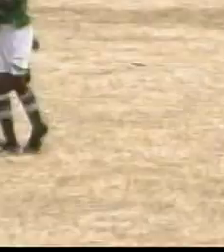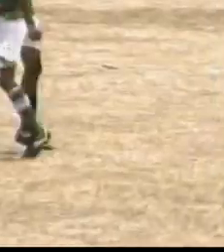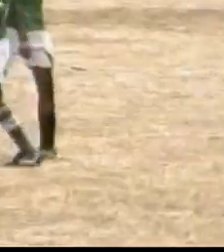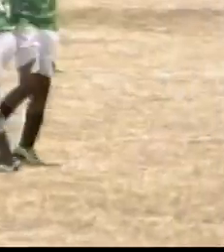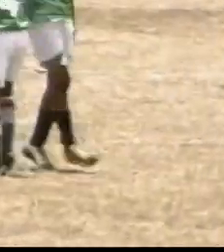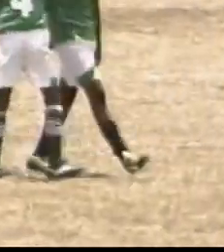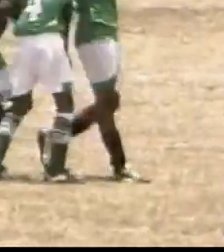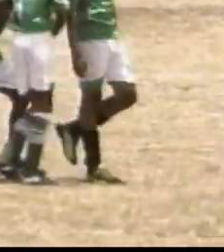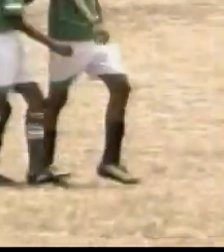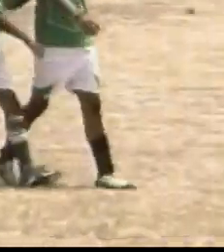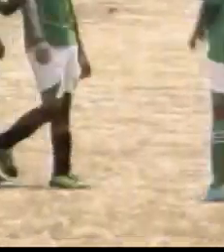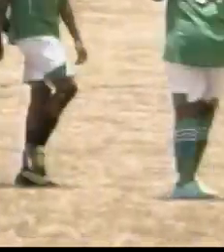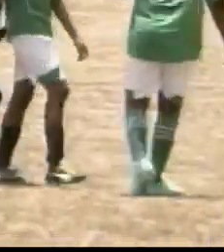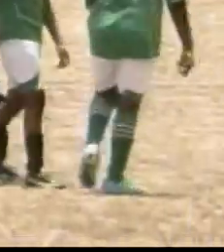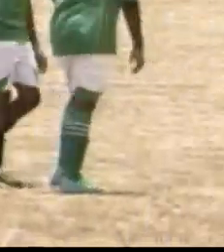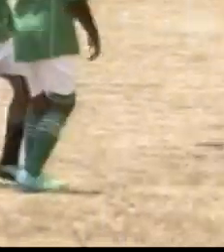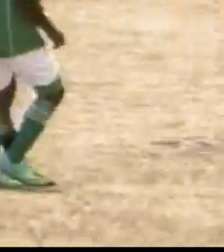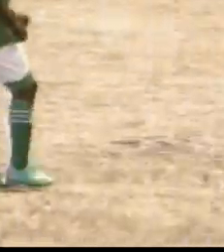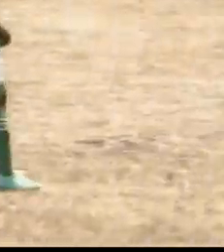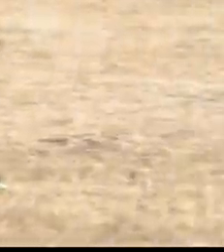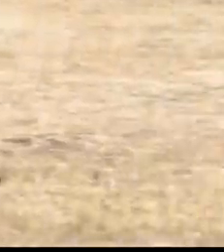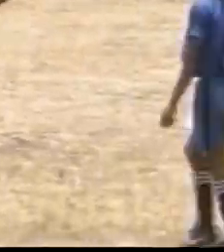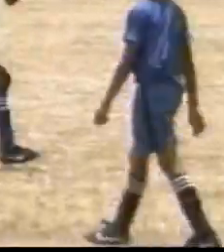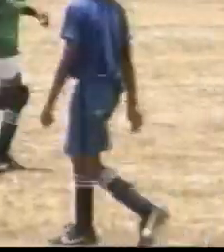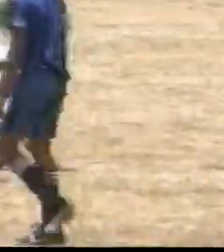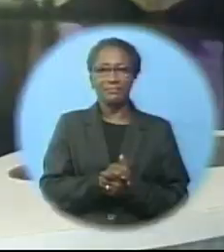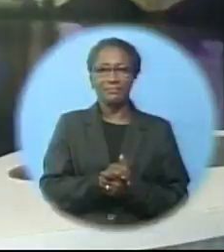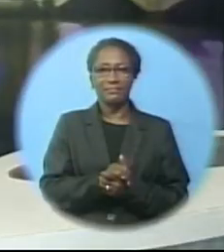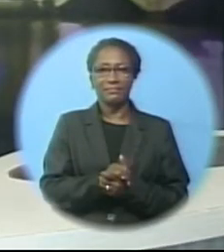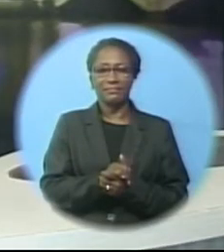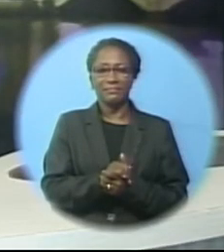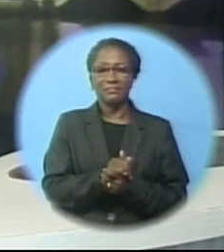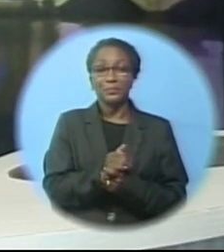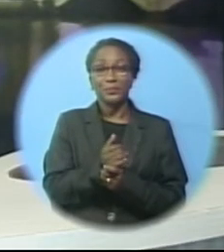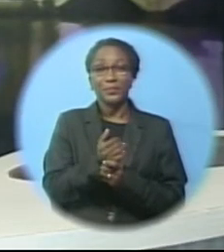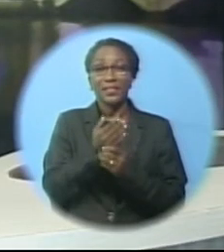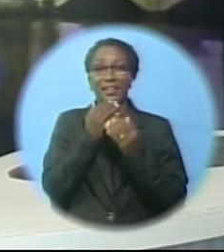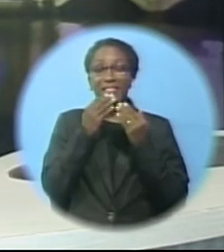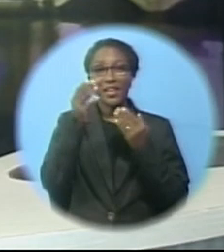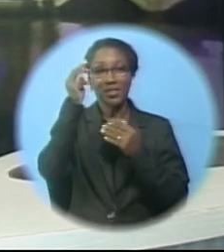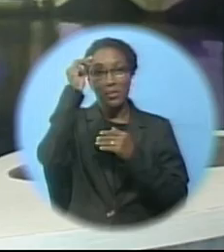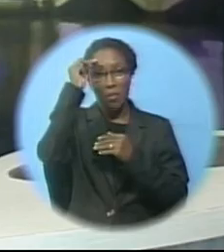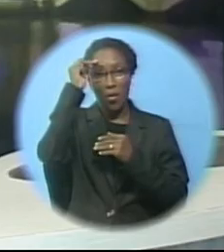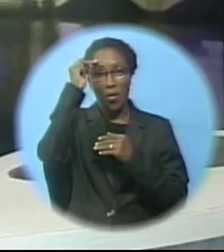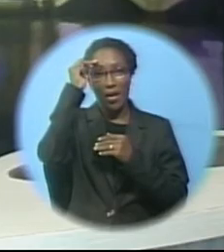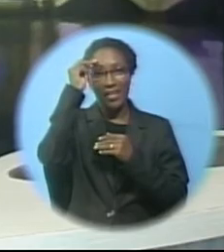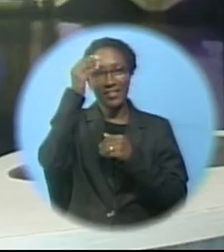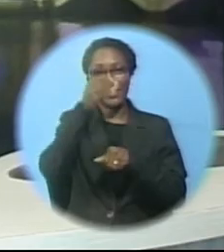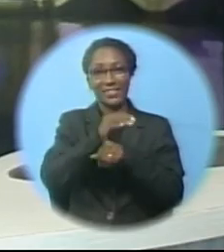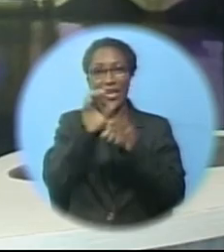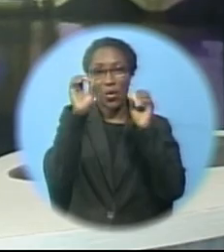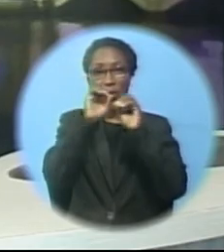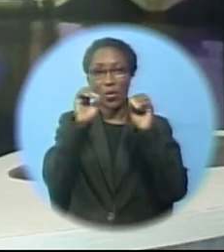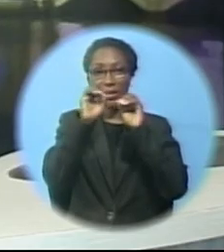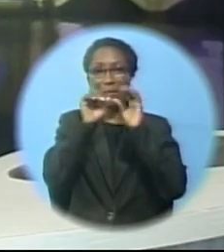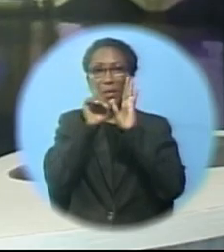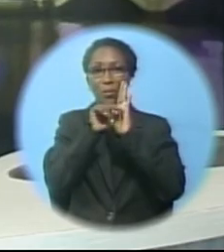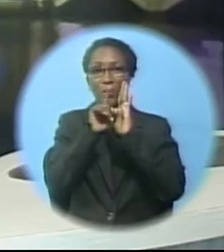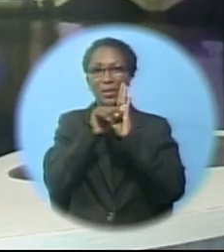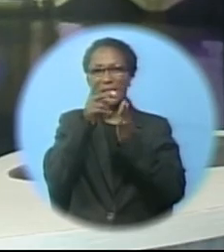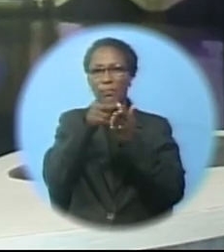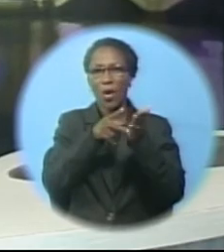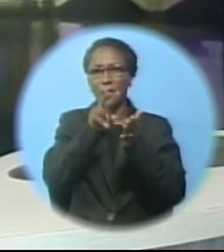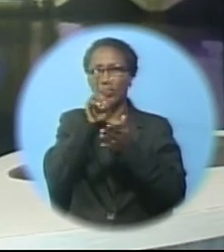is how it would end. Mark Seal, CBC Sports. Thanks, Mark. Tonight's Olympic moment is part 2 of the